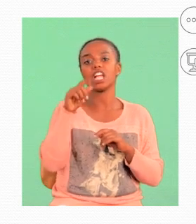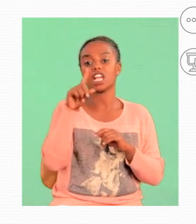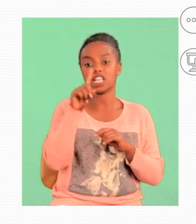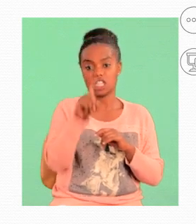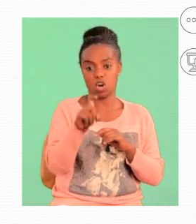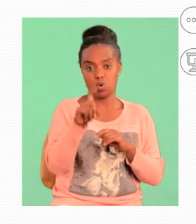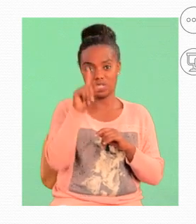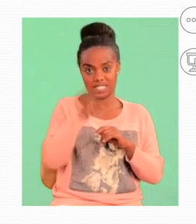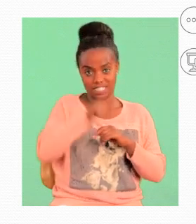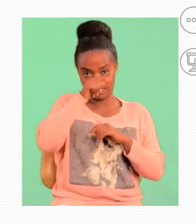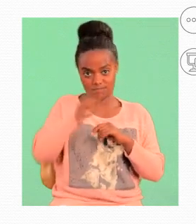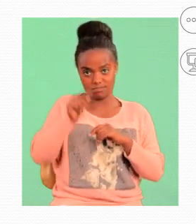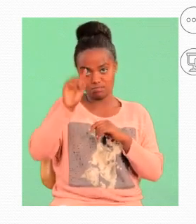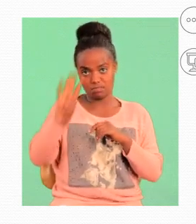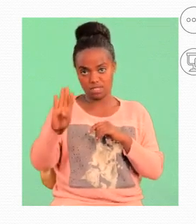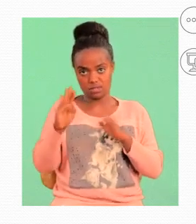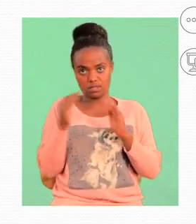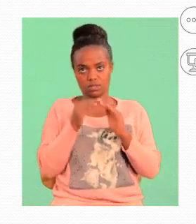be